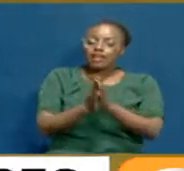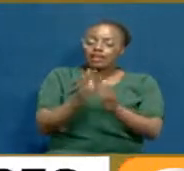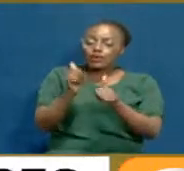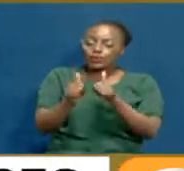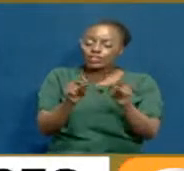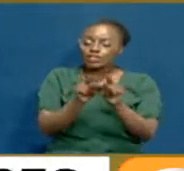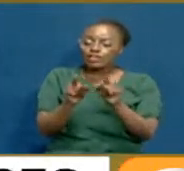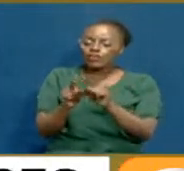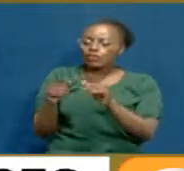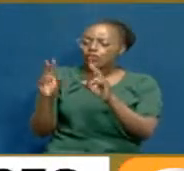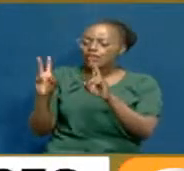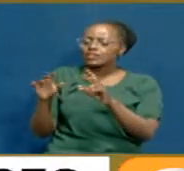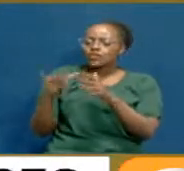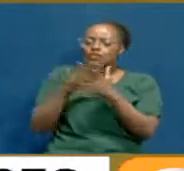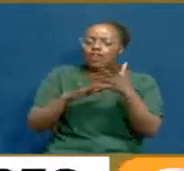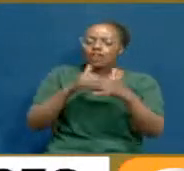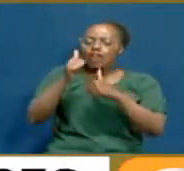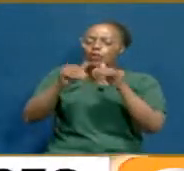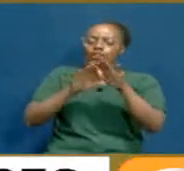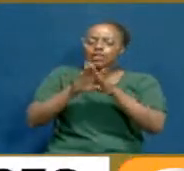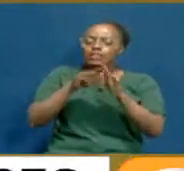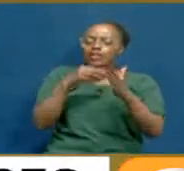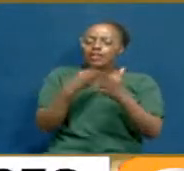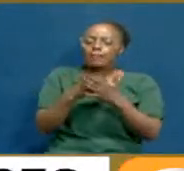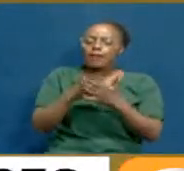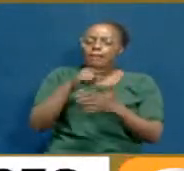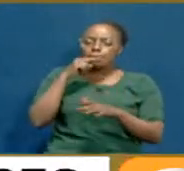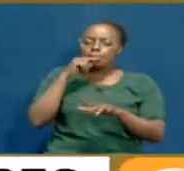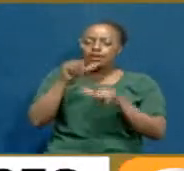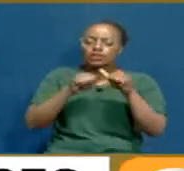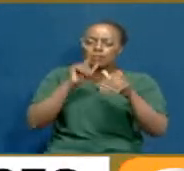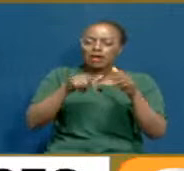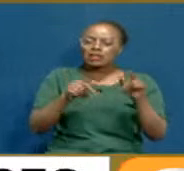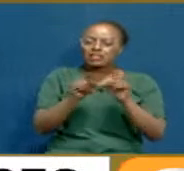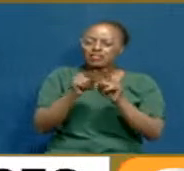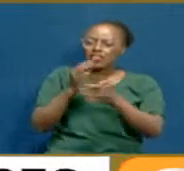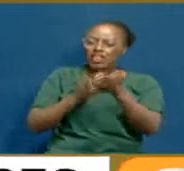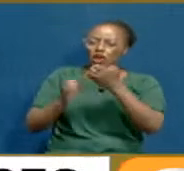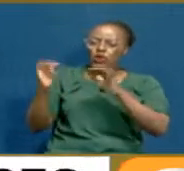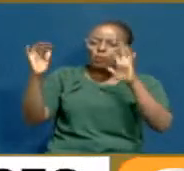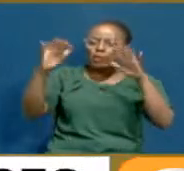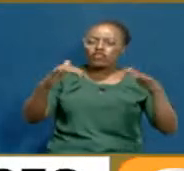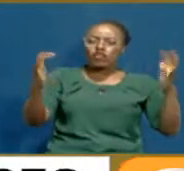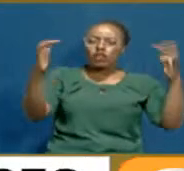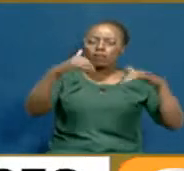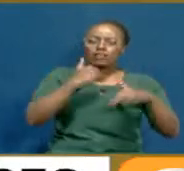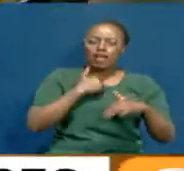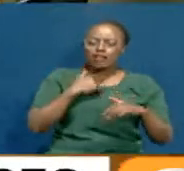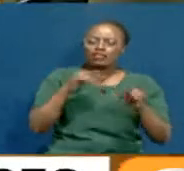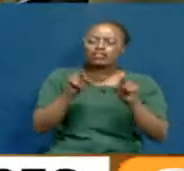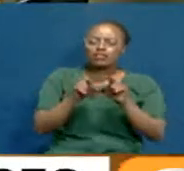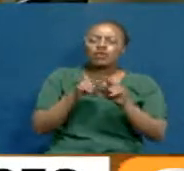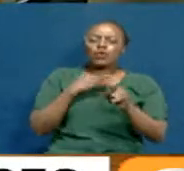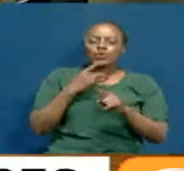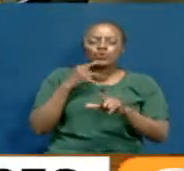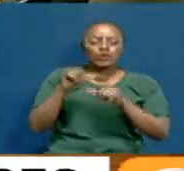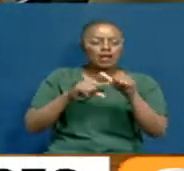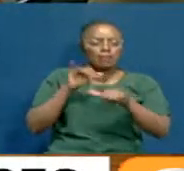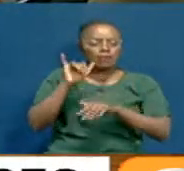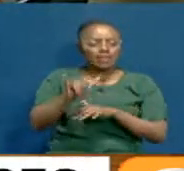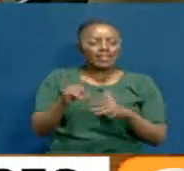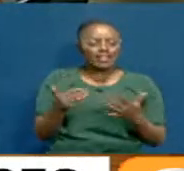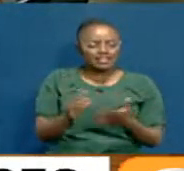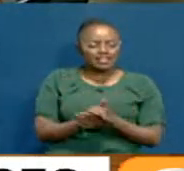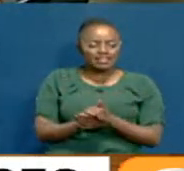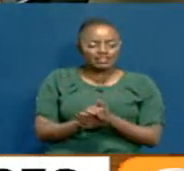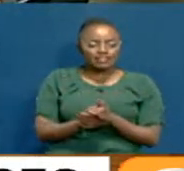in terms of structures are we going to access this money? She's mentioned about what a about youth the fund. Economic forums that they've been having in that's the counties. That's actually what I was. Now, let me just